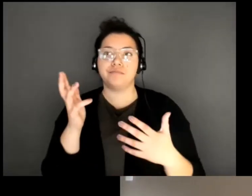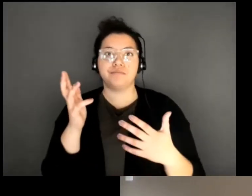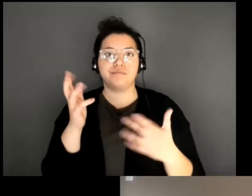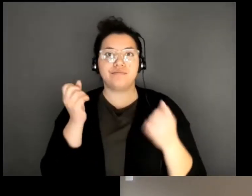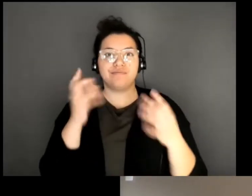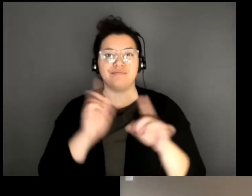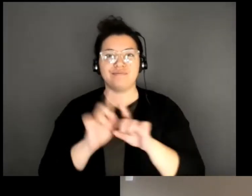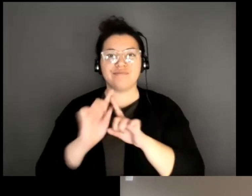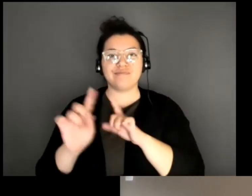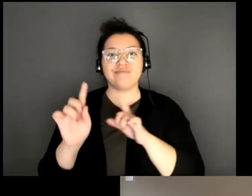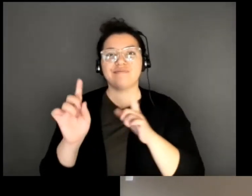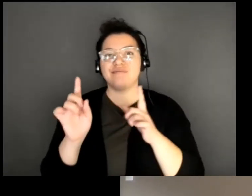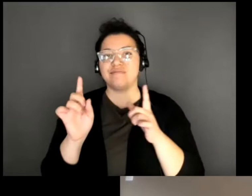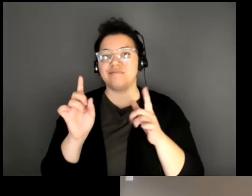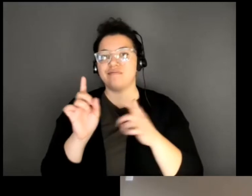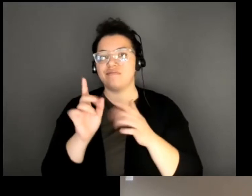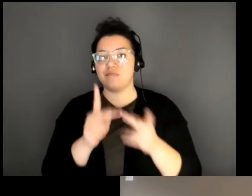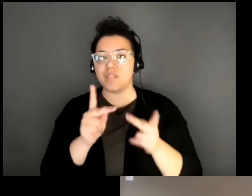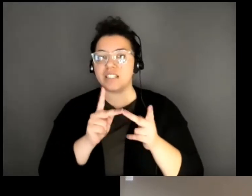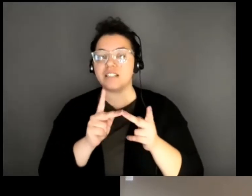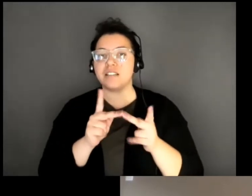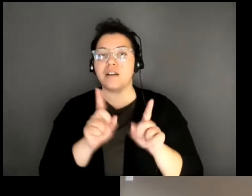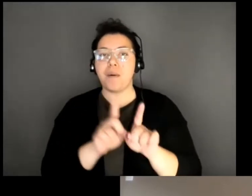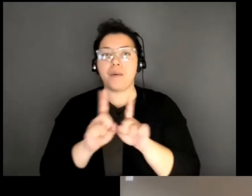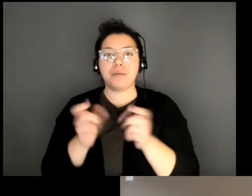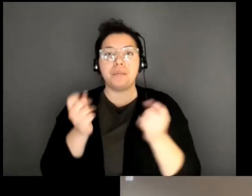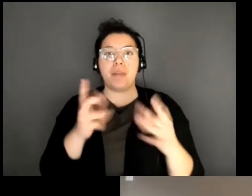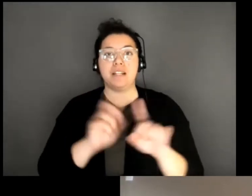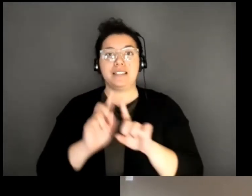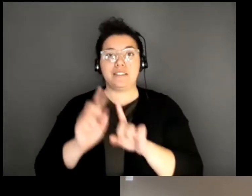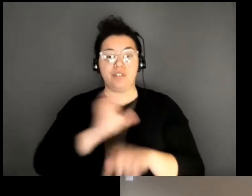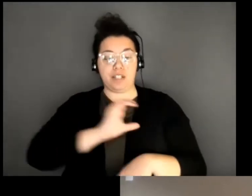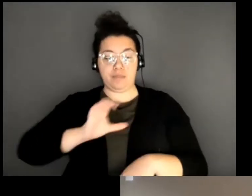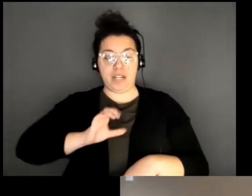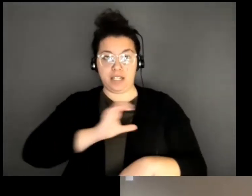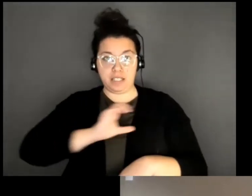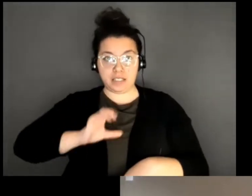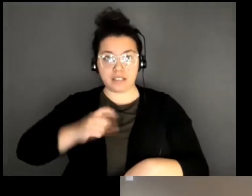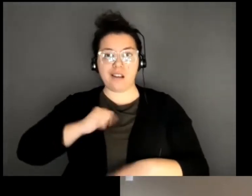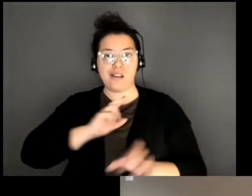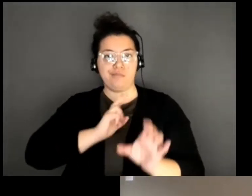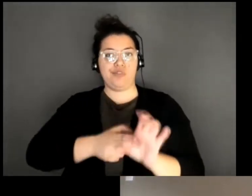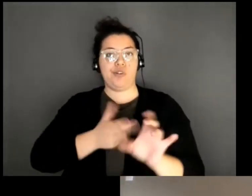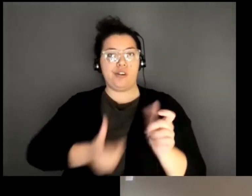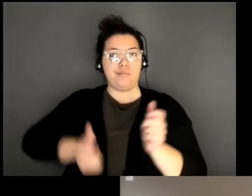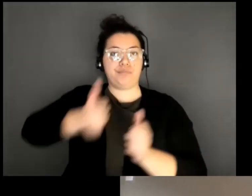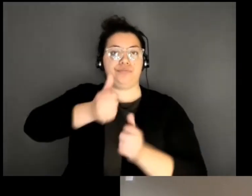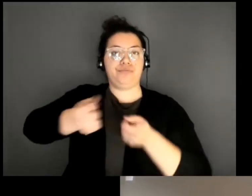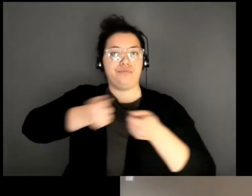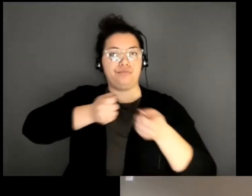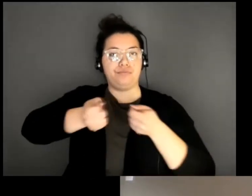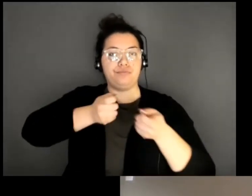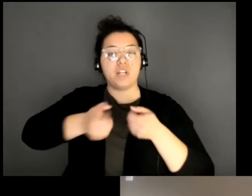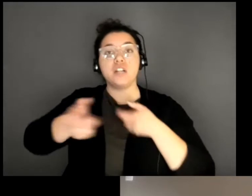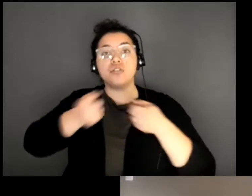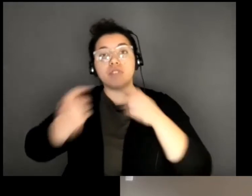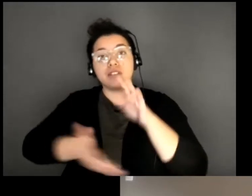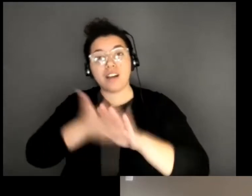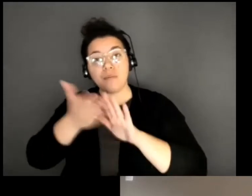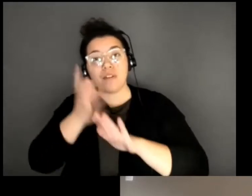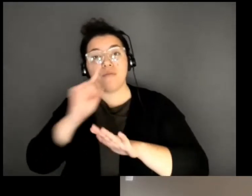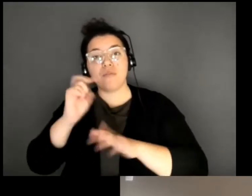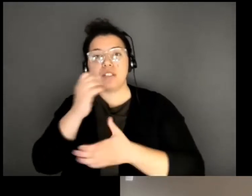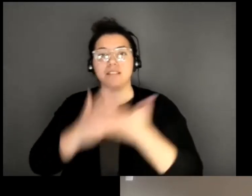executive committee positions, working as assistant general manager, director of operations for some of our full service